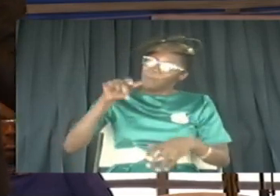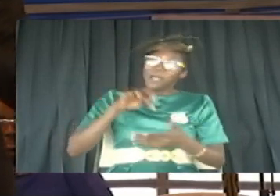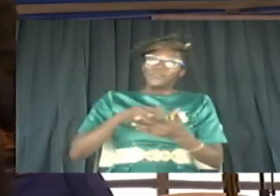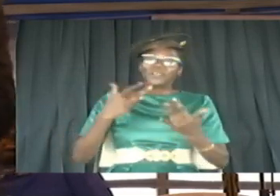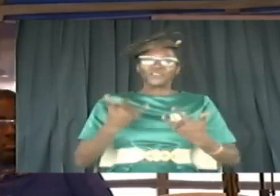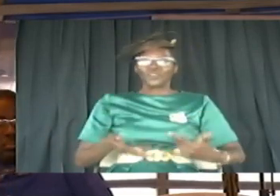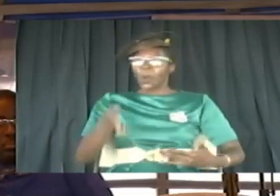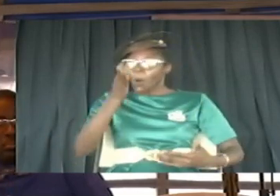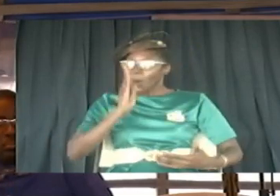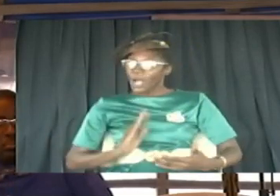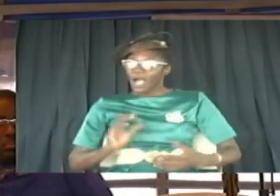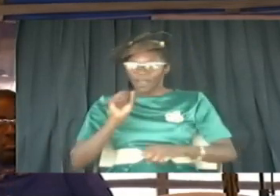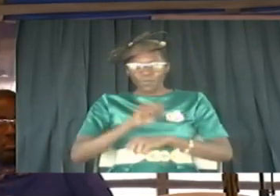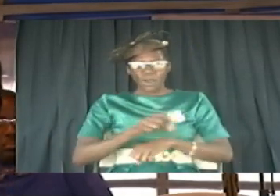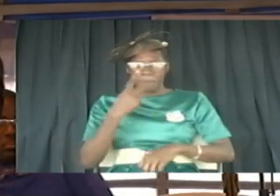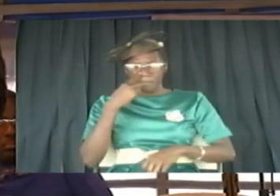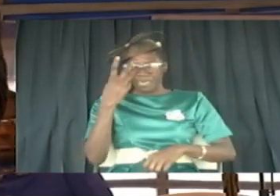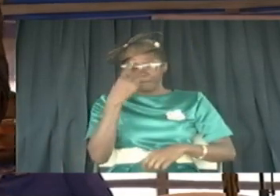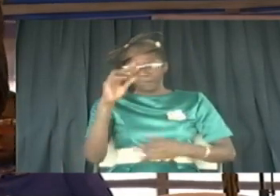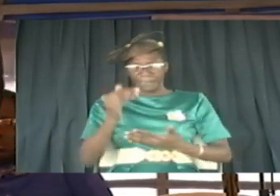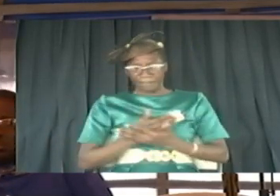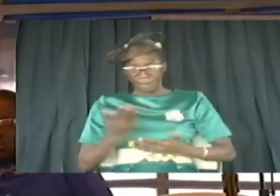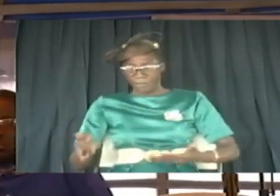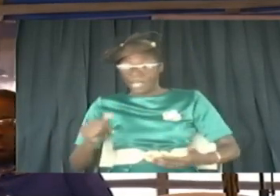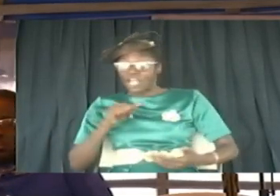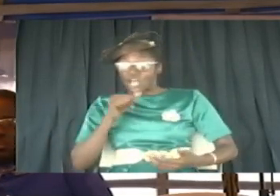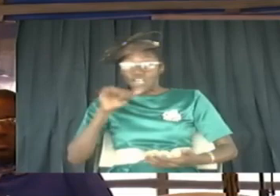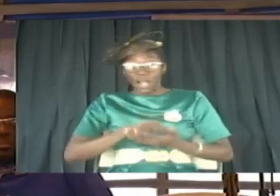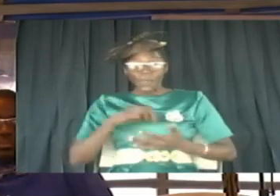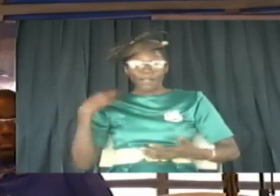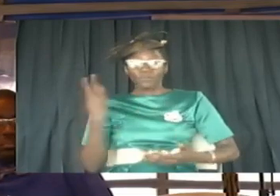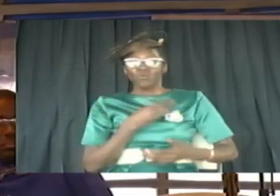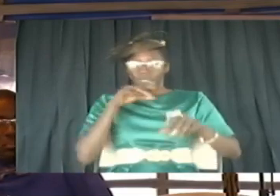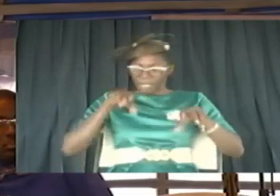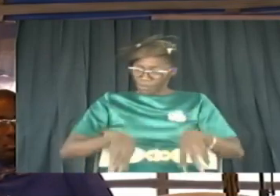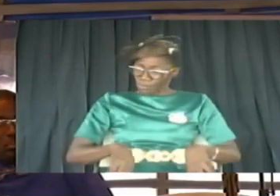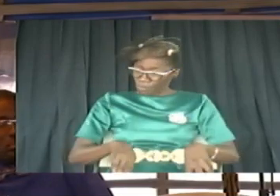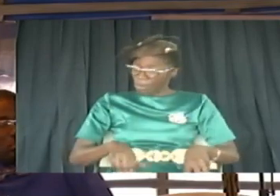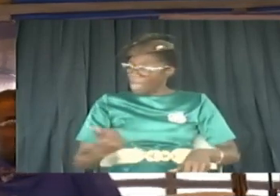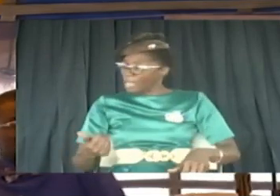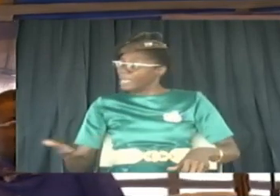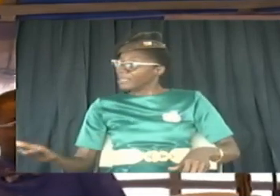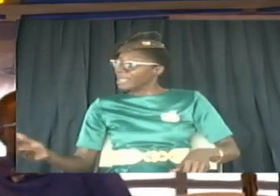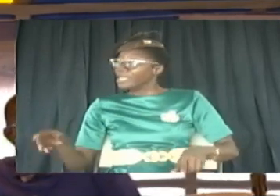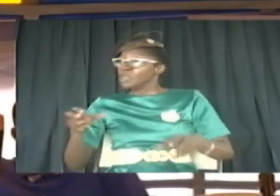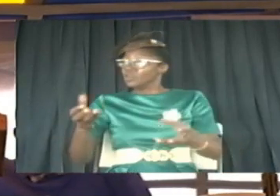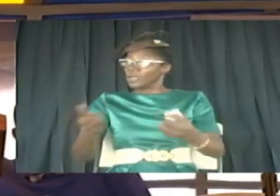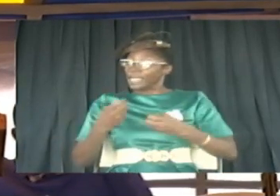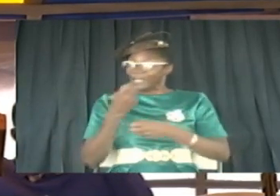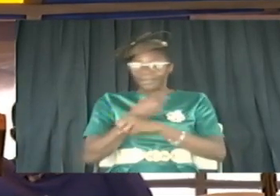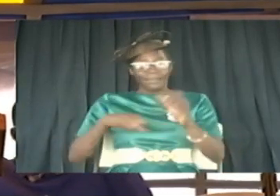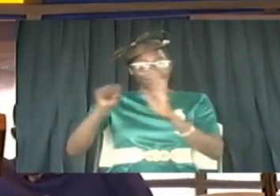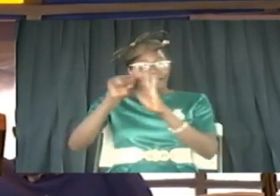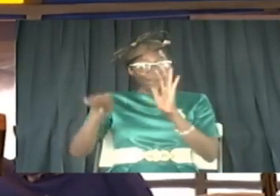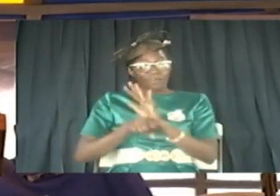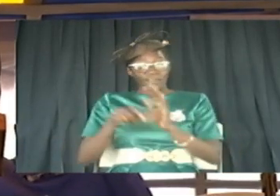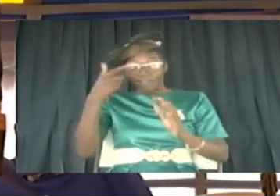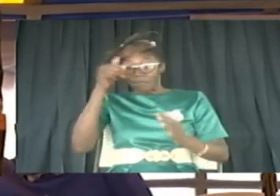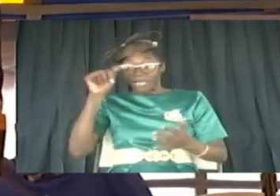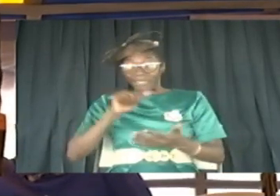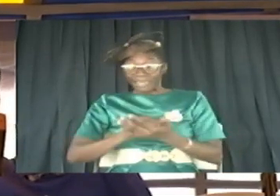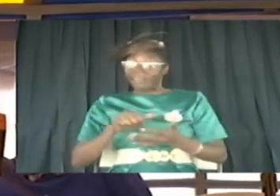Almighty, where I've seen something. Not that we can do anything to get salvation, because this is